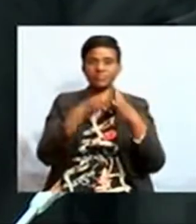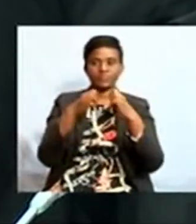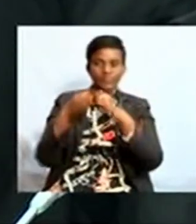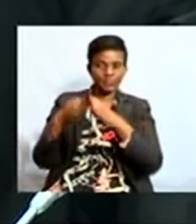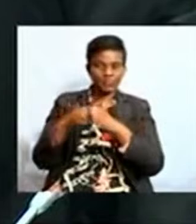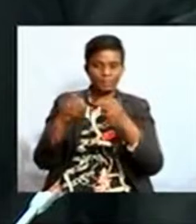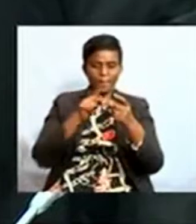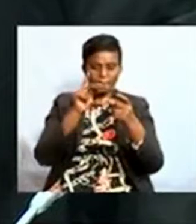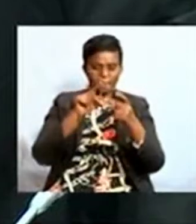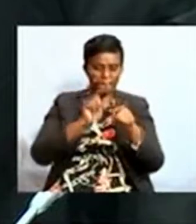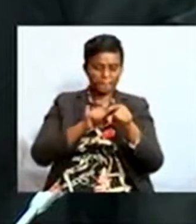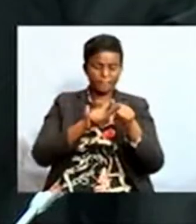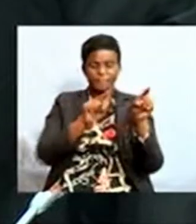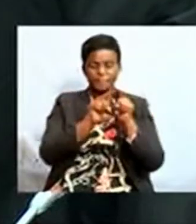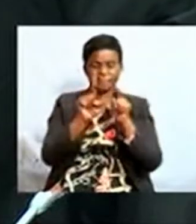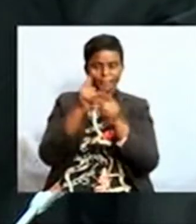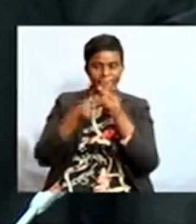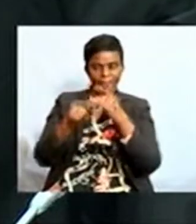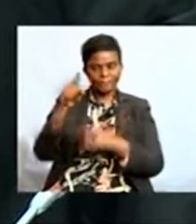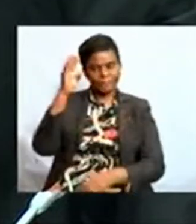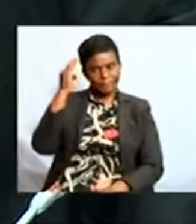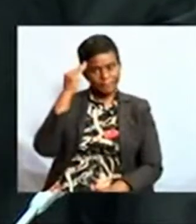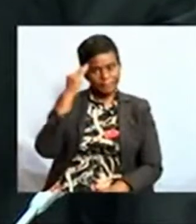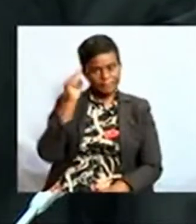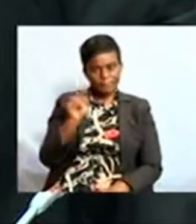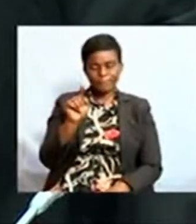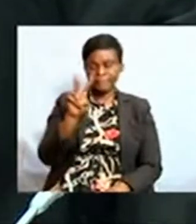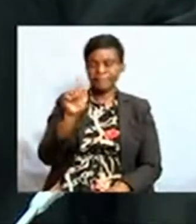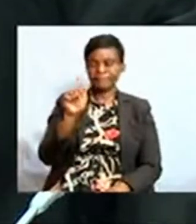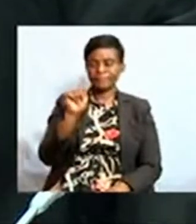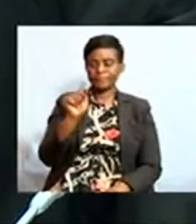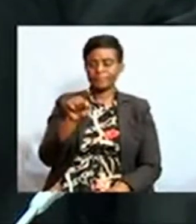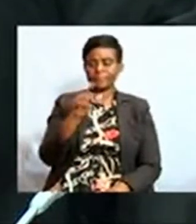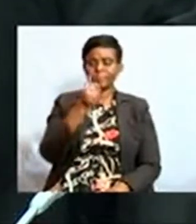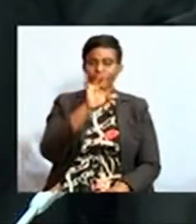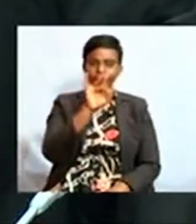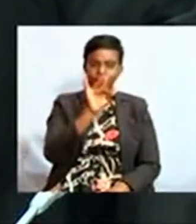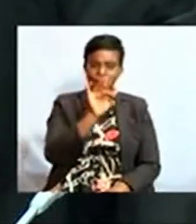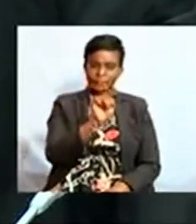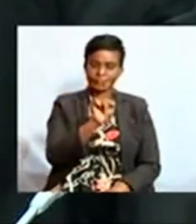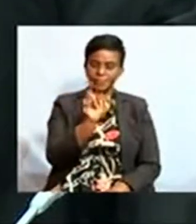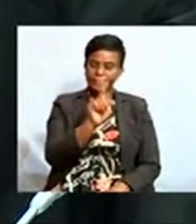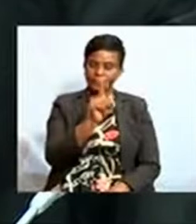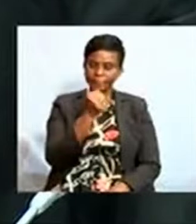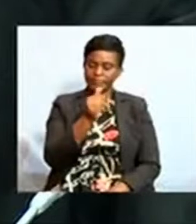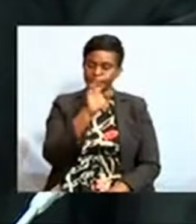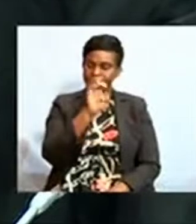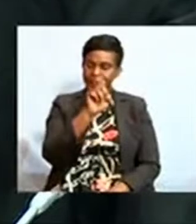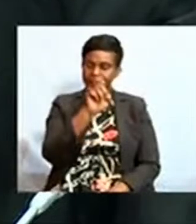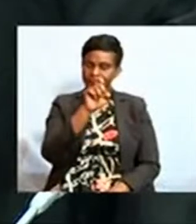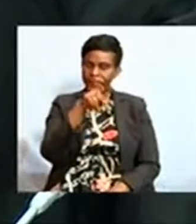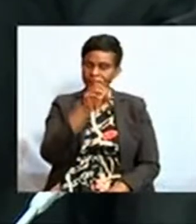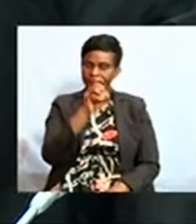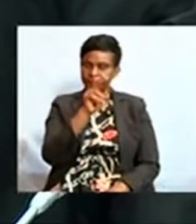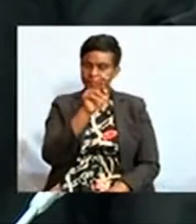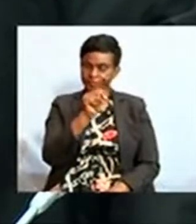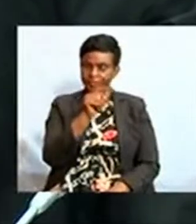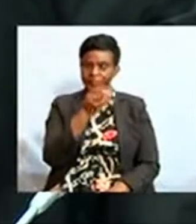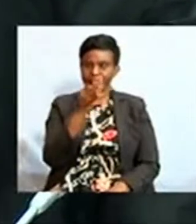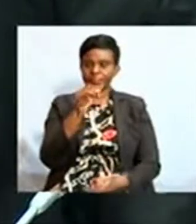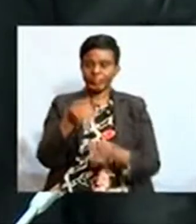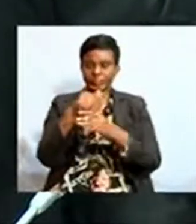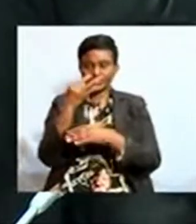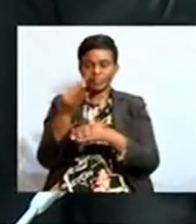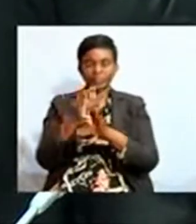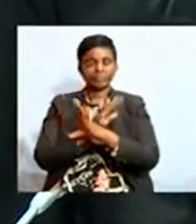time. And so also what was known as VAT 18, where exports out of Zambia